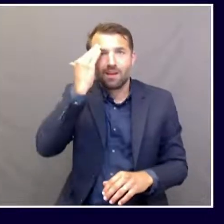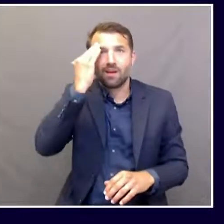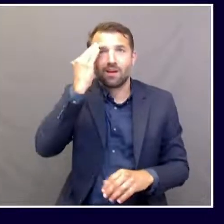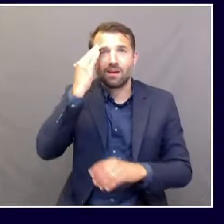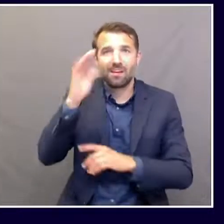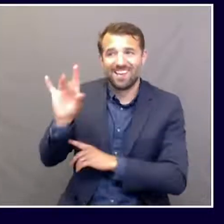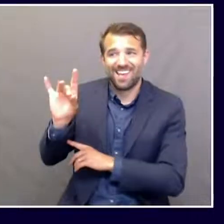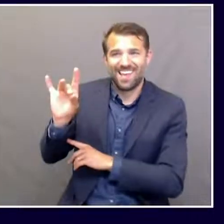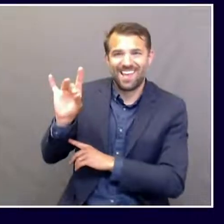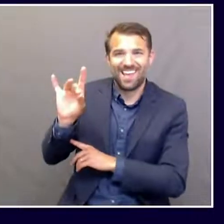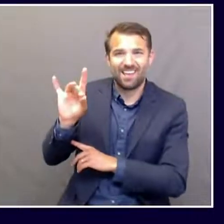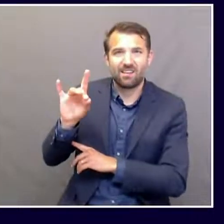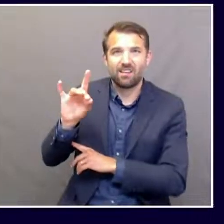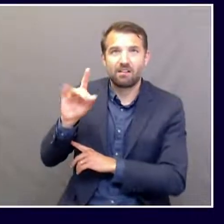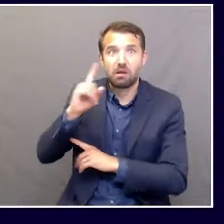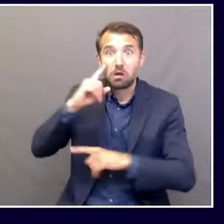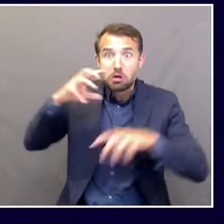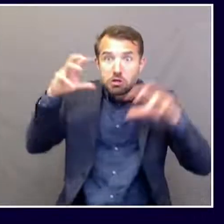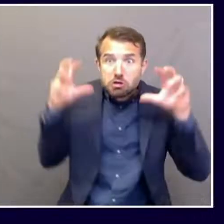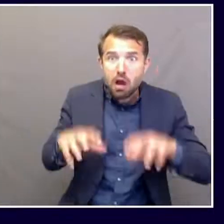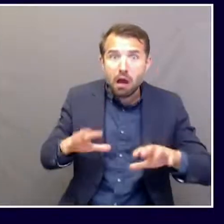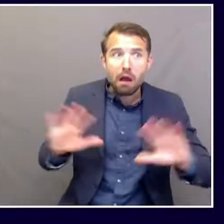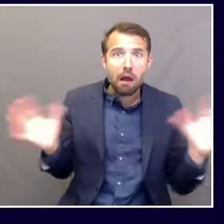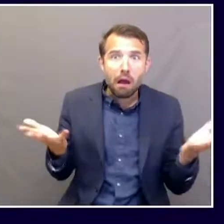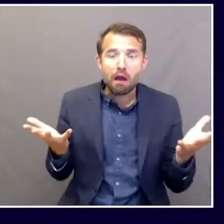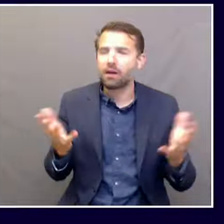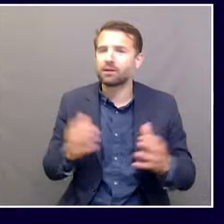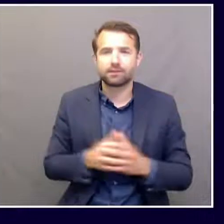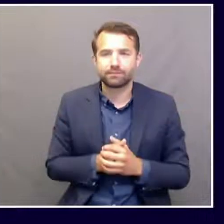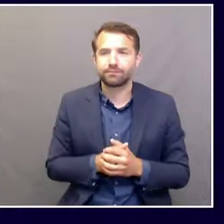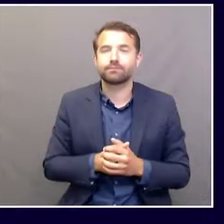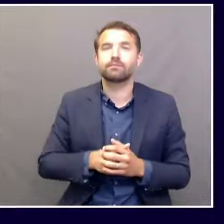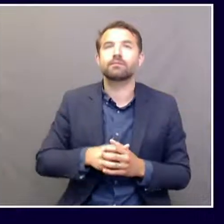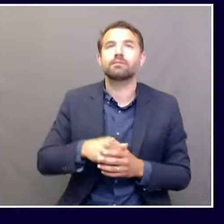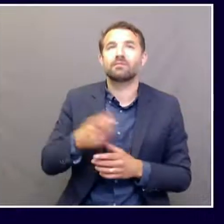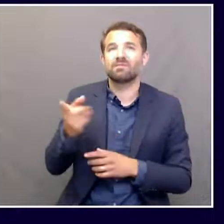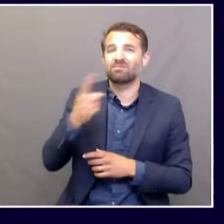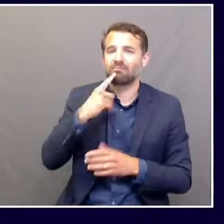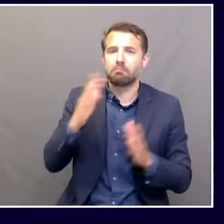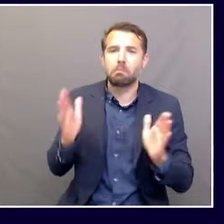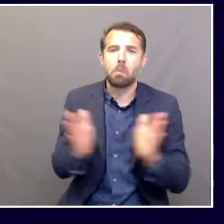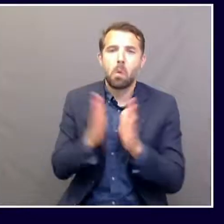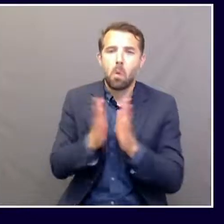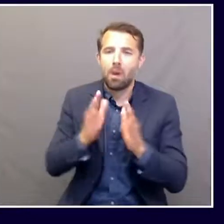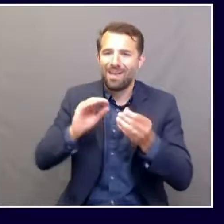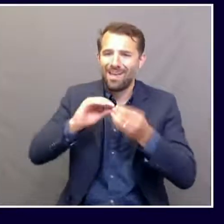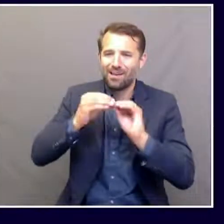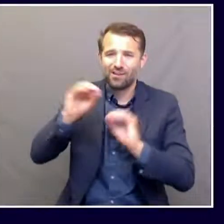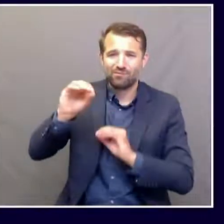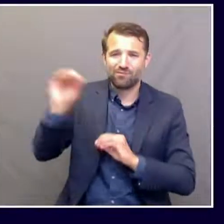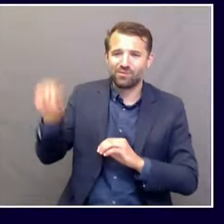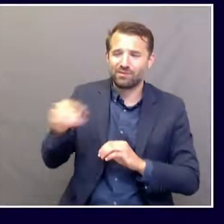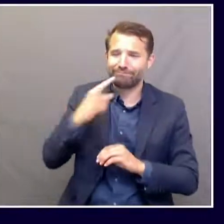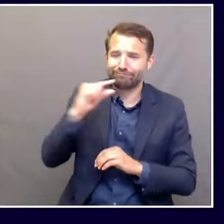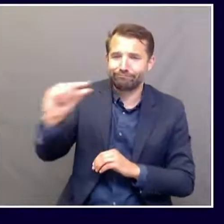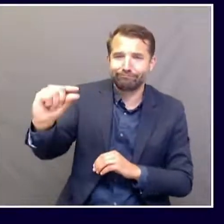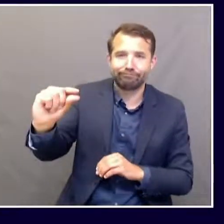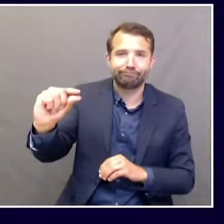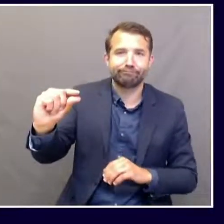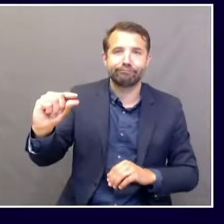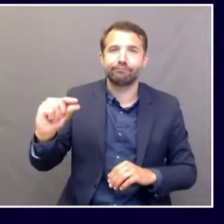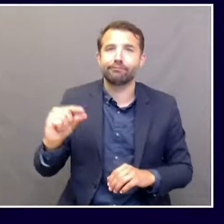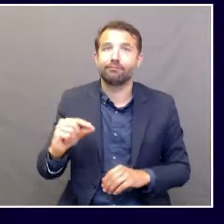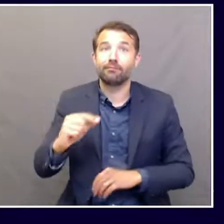the passing of, taking a look at how deaths have changed before the era of COVID vaccine